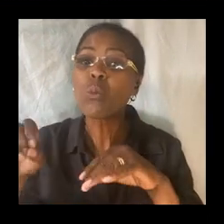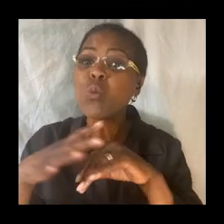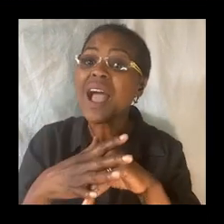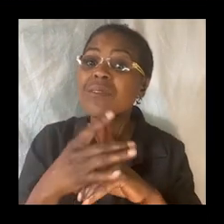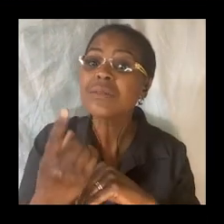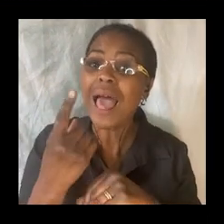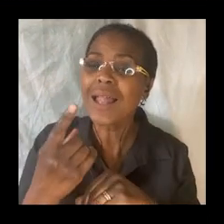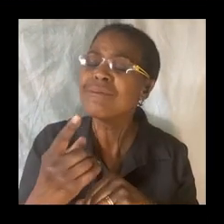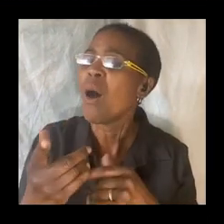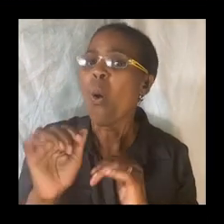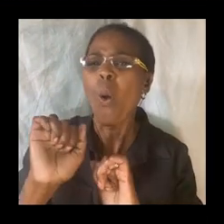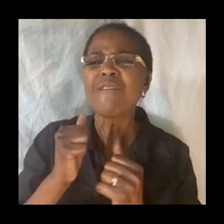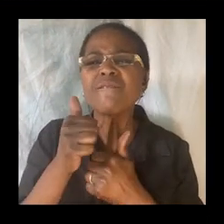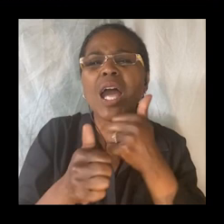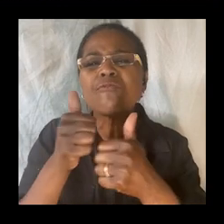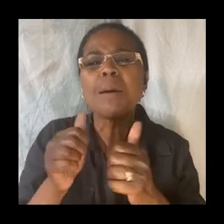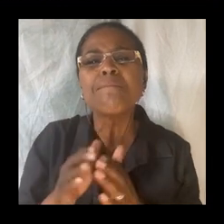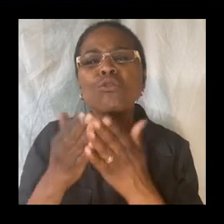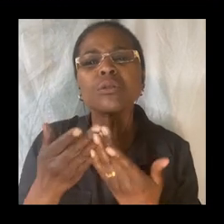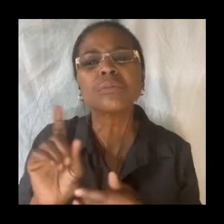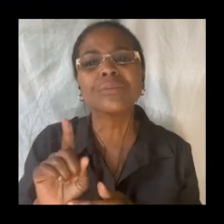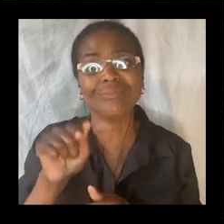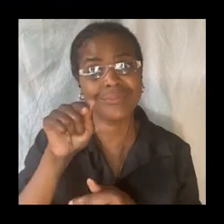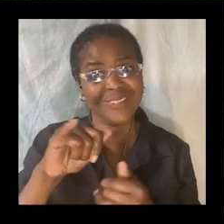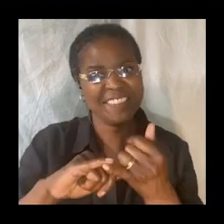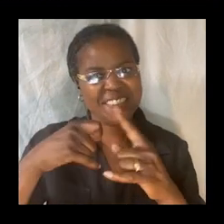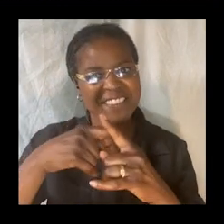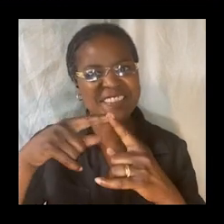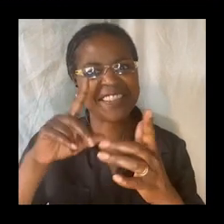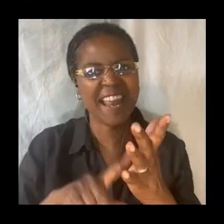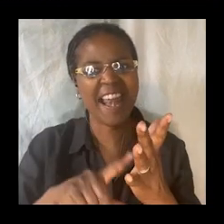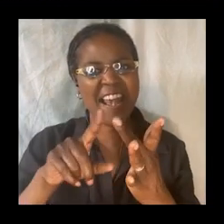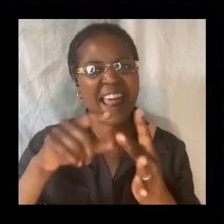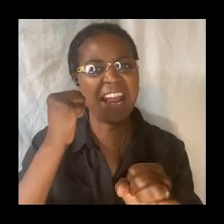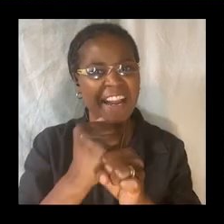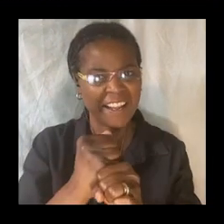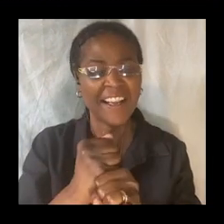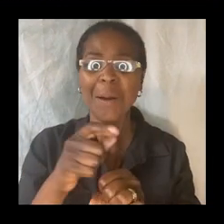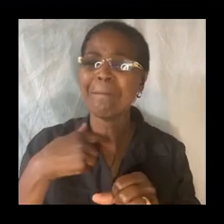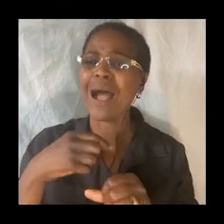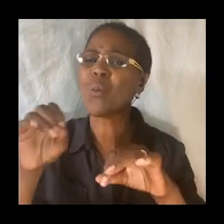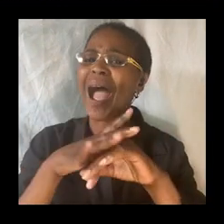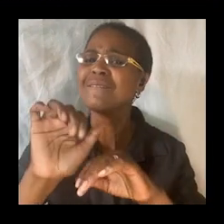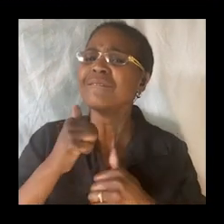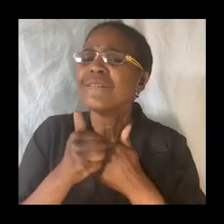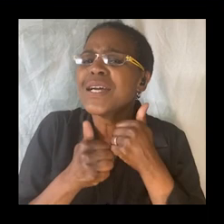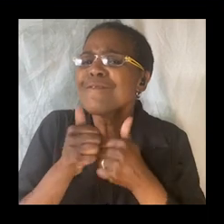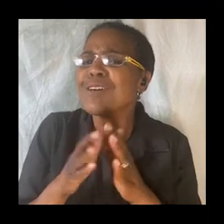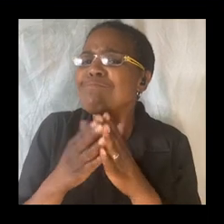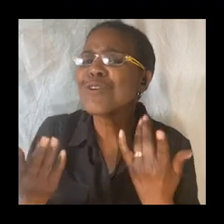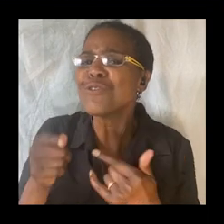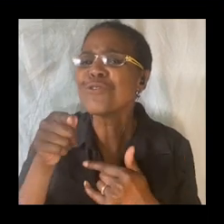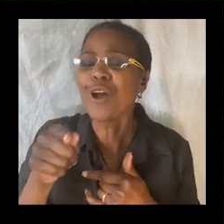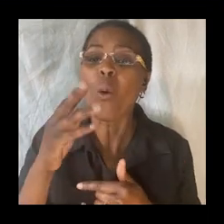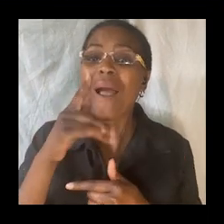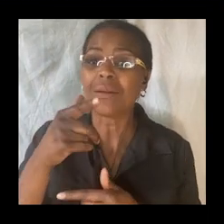It's possibly her favourite book. So the pressure I felt when I was asked to do this, both for to do justice to what David's written,